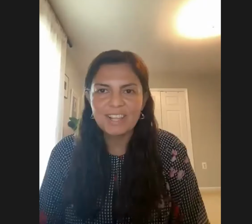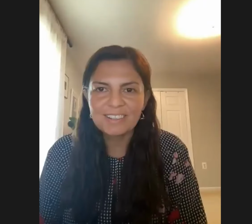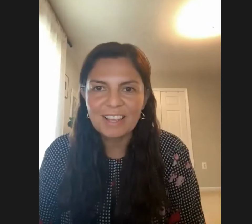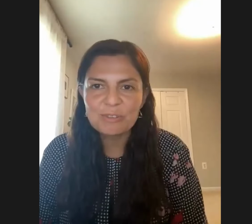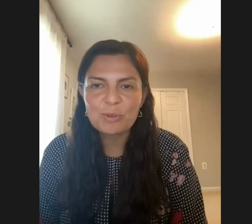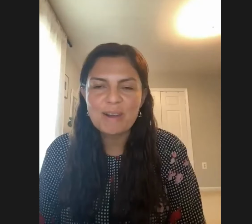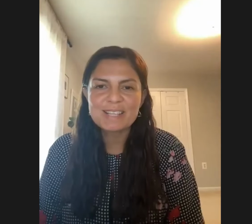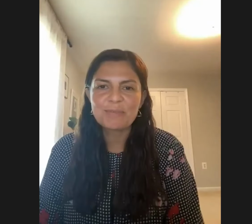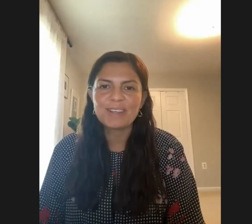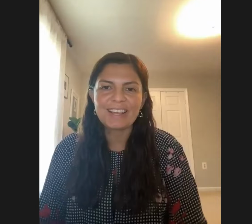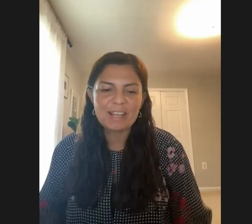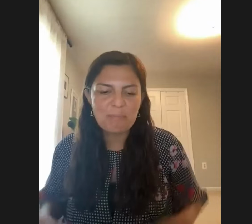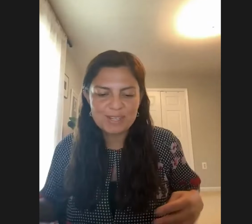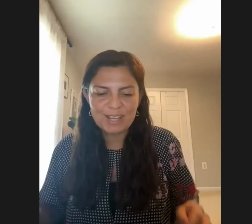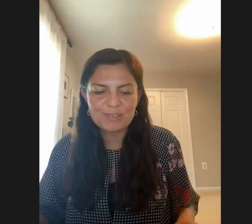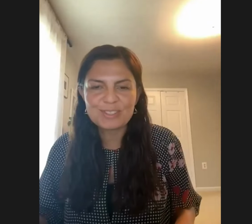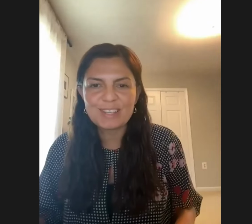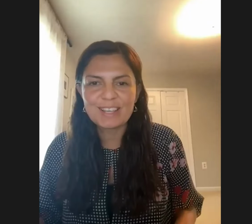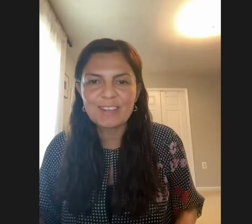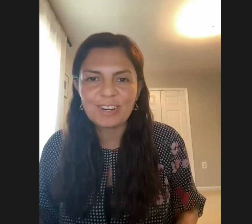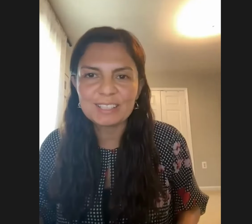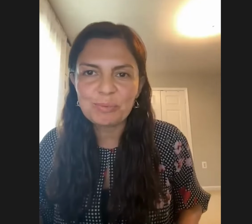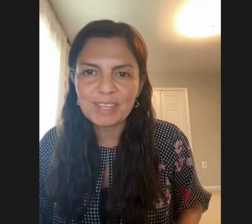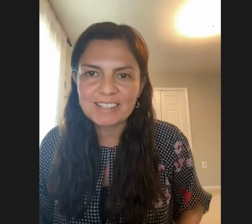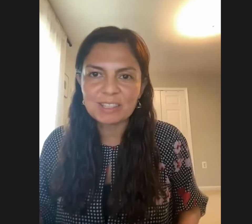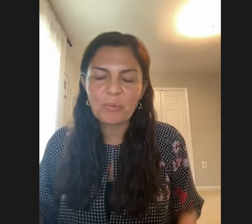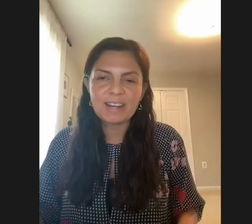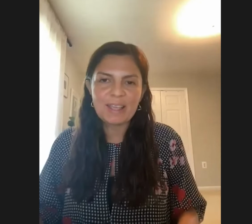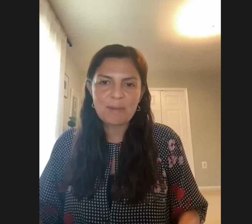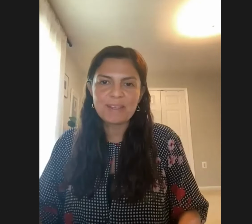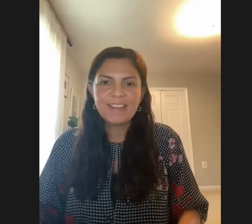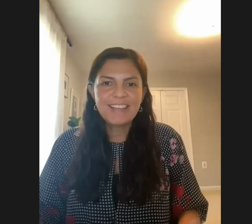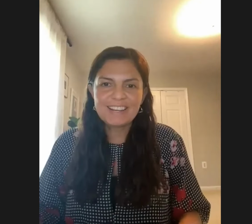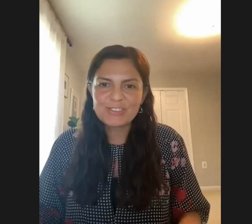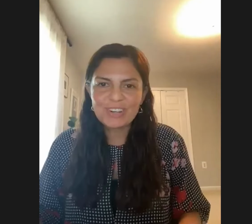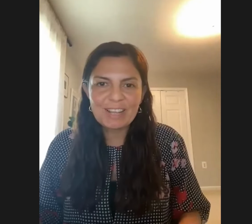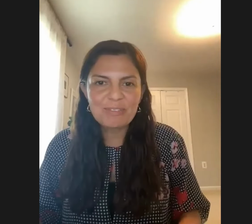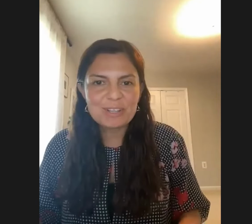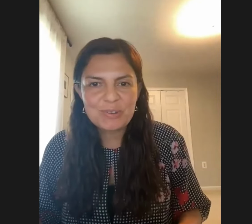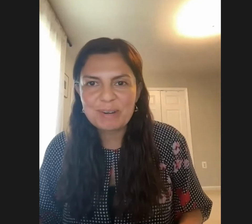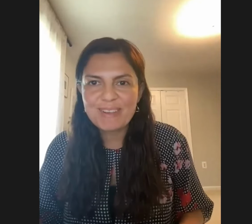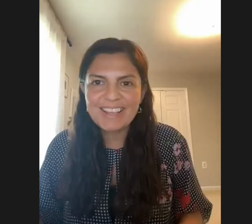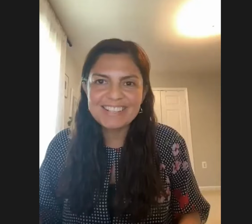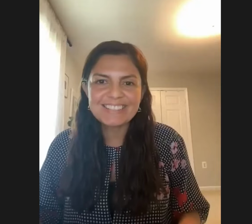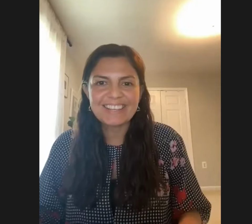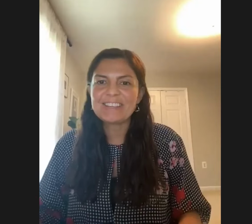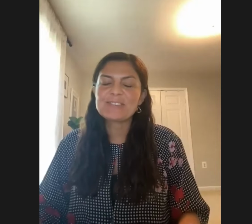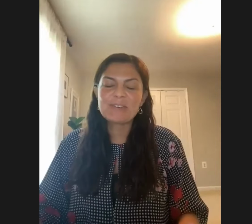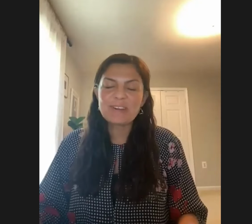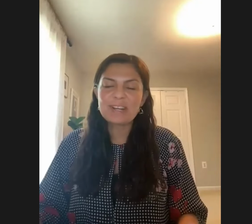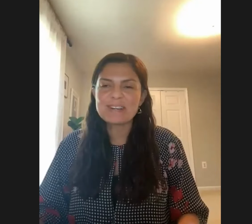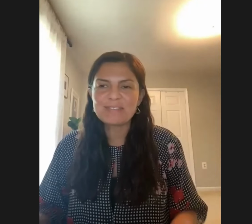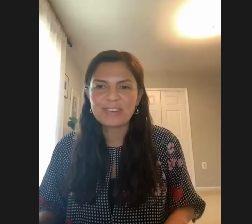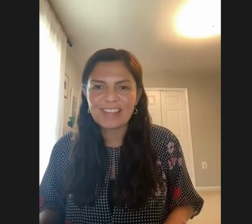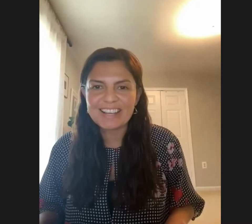Dr. Shater, thank you so much. And we greatly appreciate you staying connected with us at 1 a.m. in Australia, where you are based. Thank you